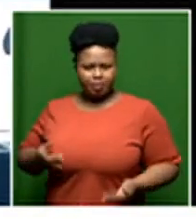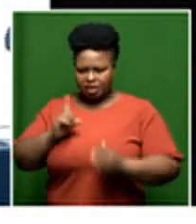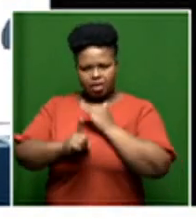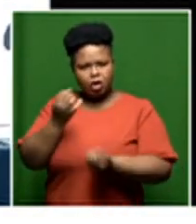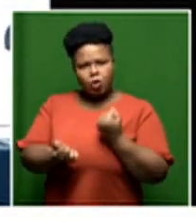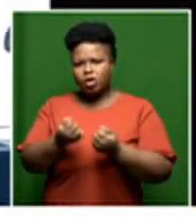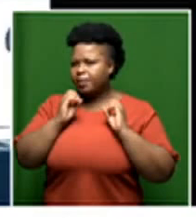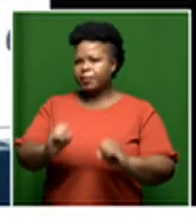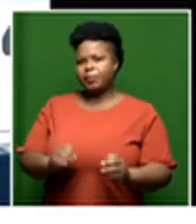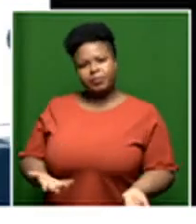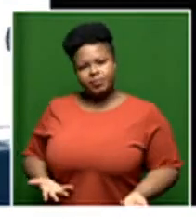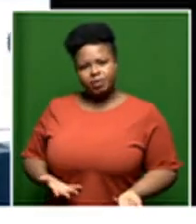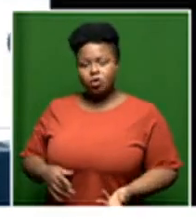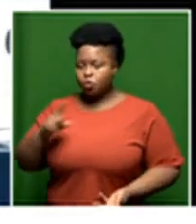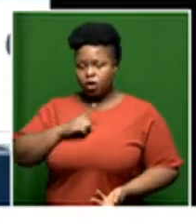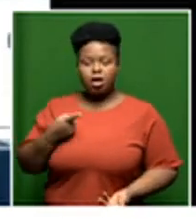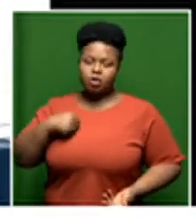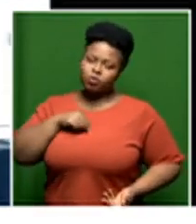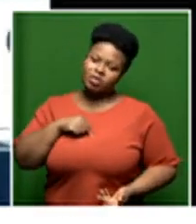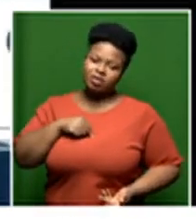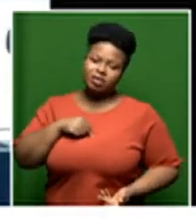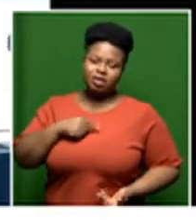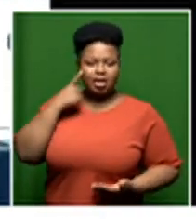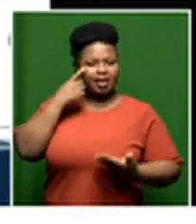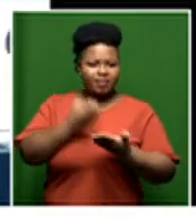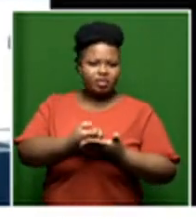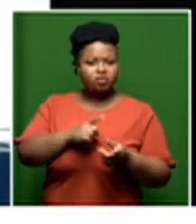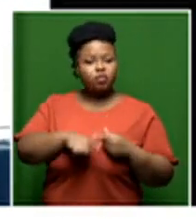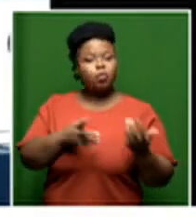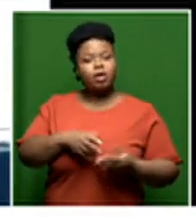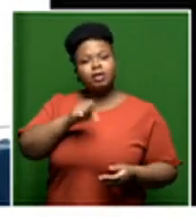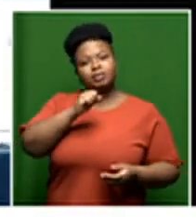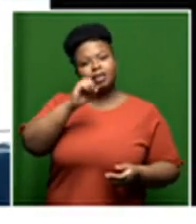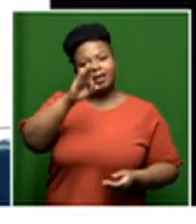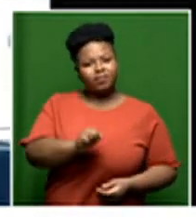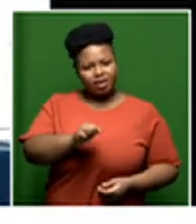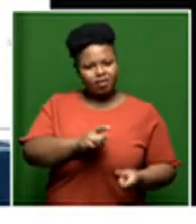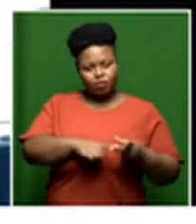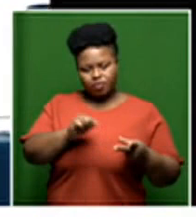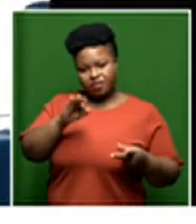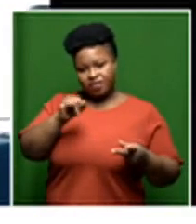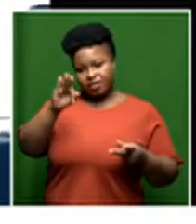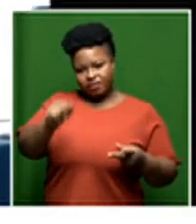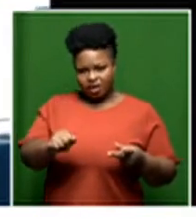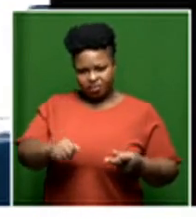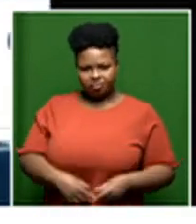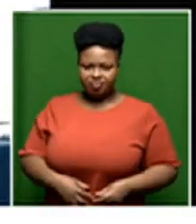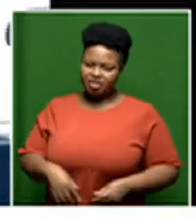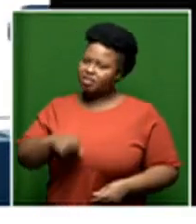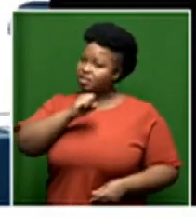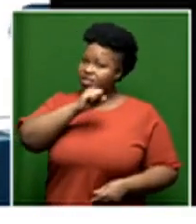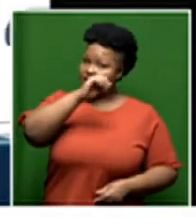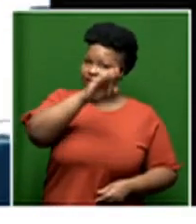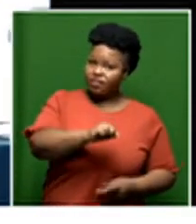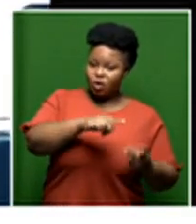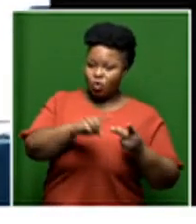law. As far as we are concerned, we are basing our evidence from SAFA. We are basing our evidence from FIFA. And neither SAFA